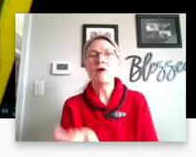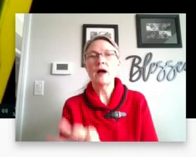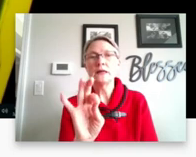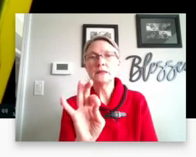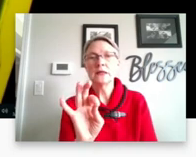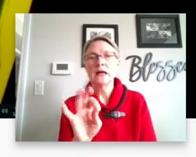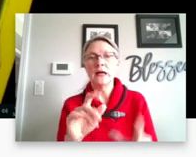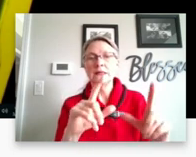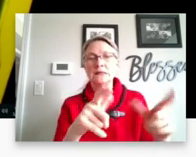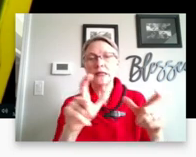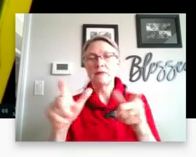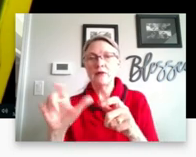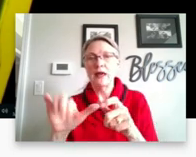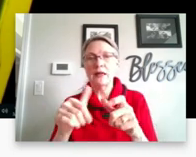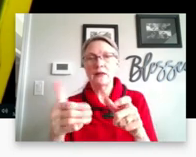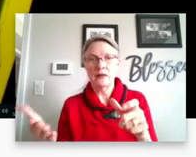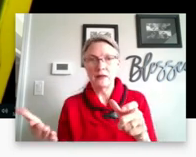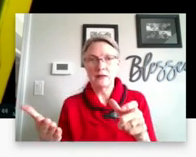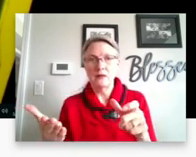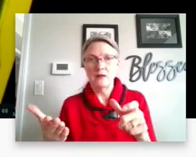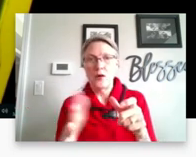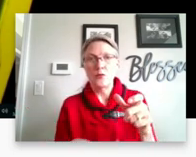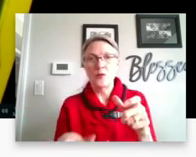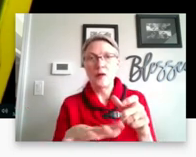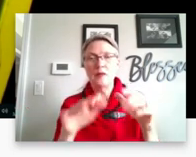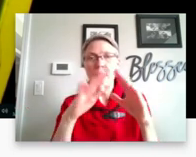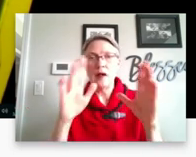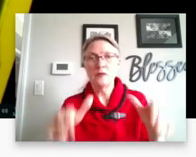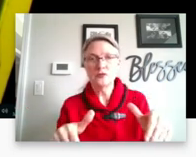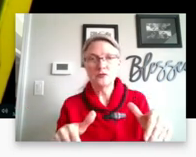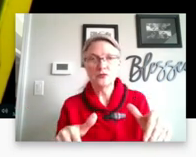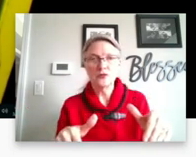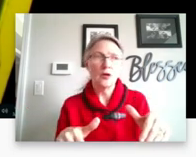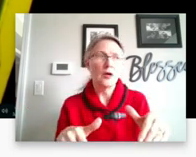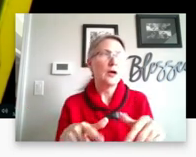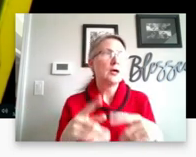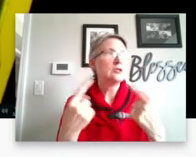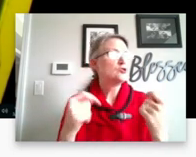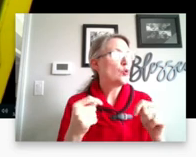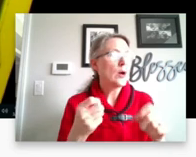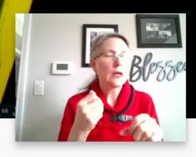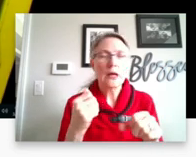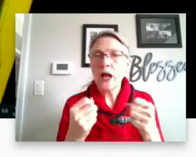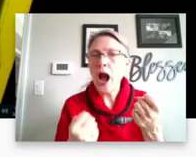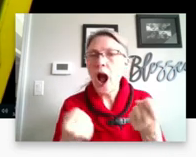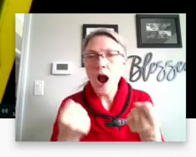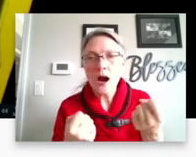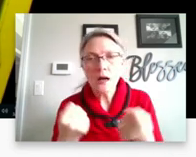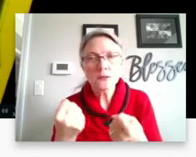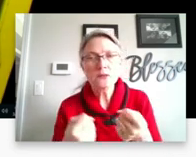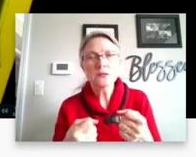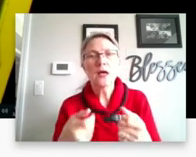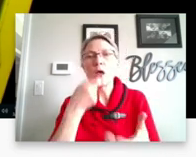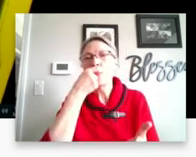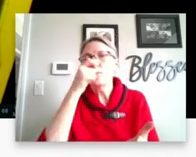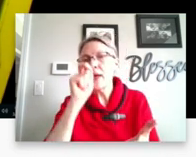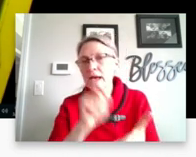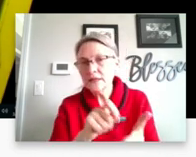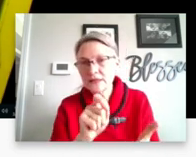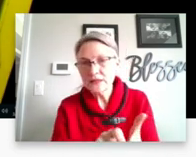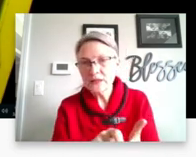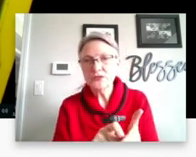set of anything around your house. It could be toy cars, it could be pencils, it could be stuffed animals,